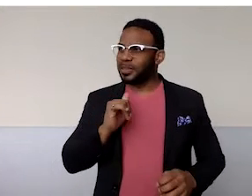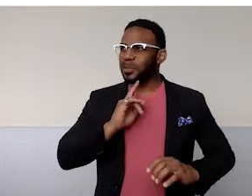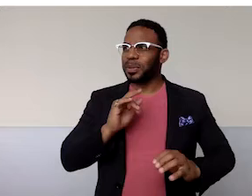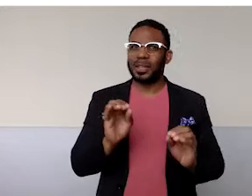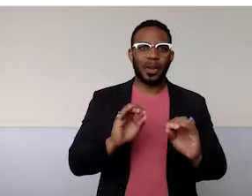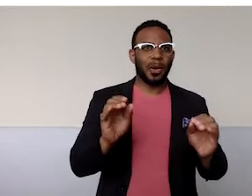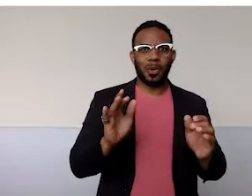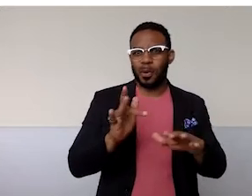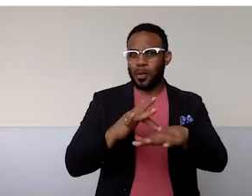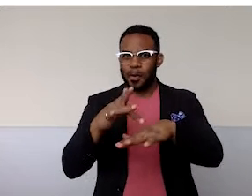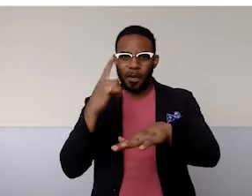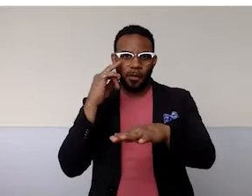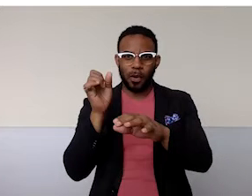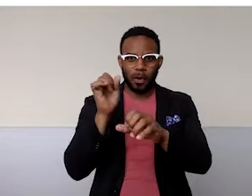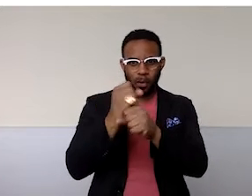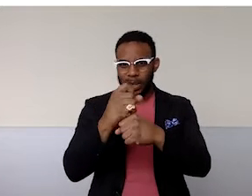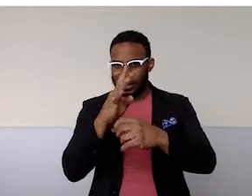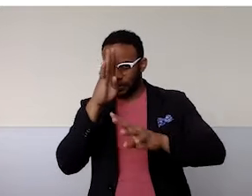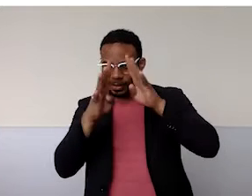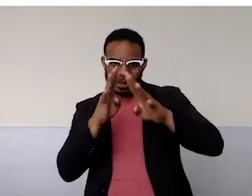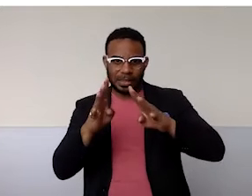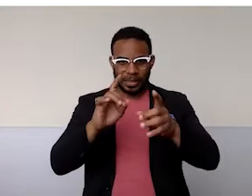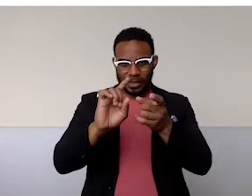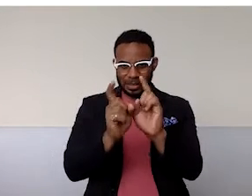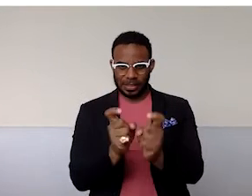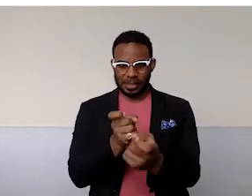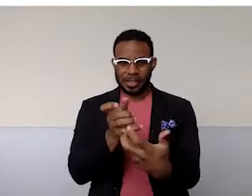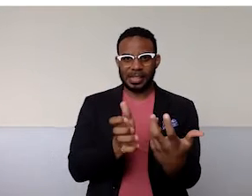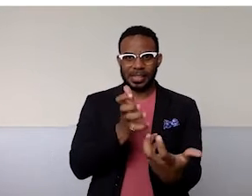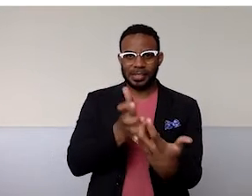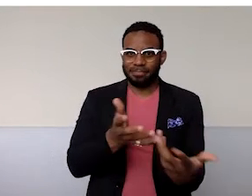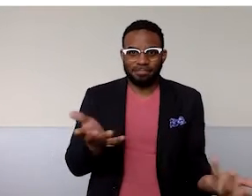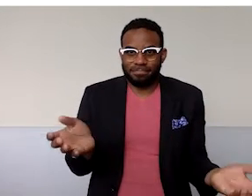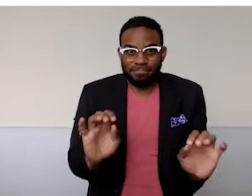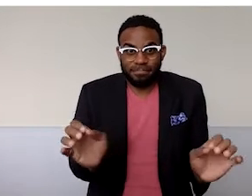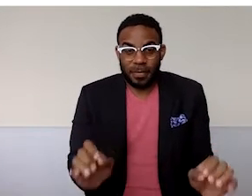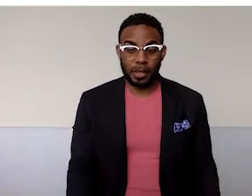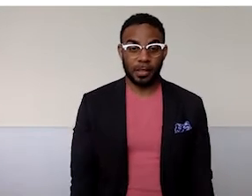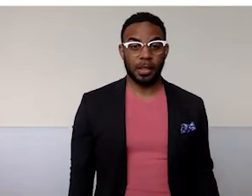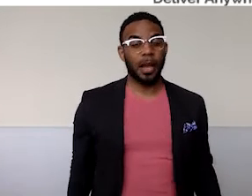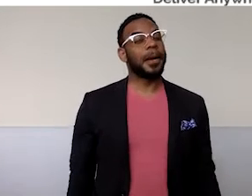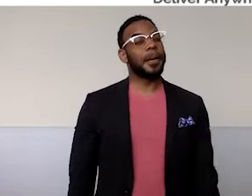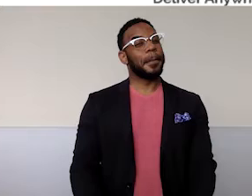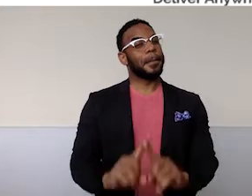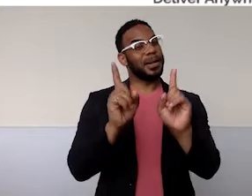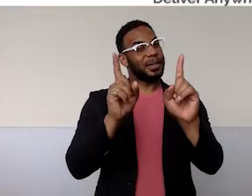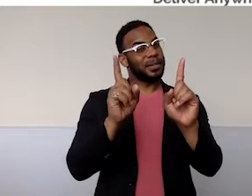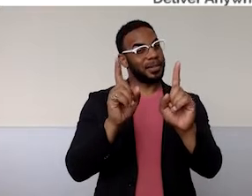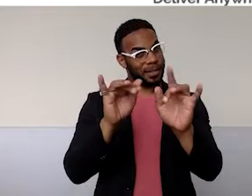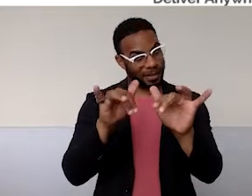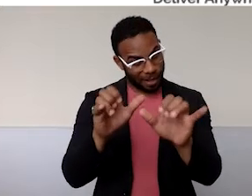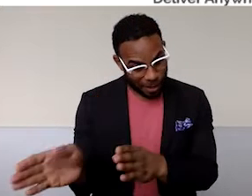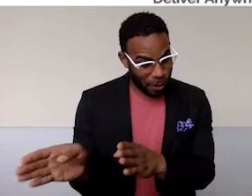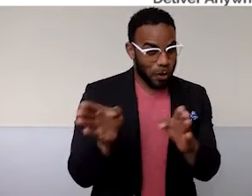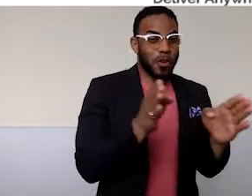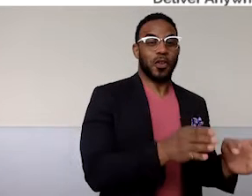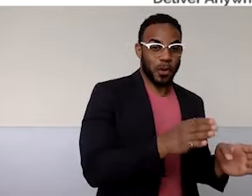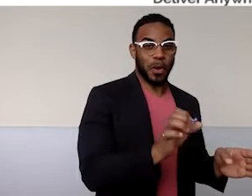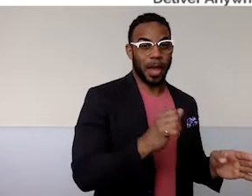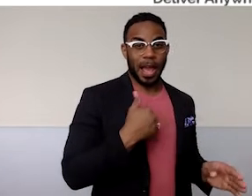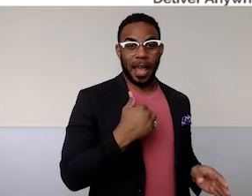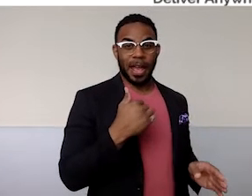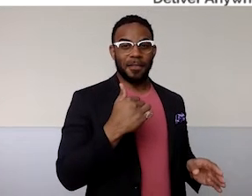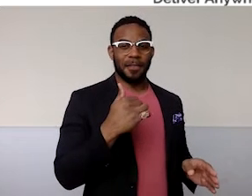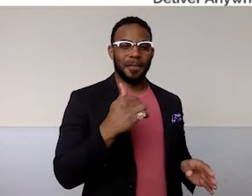no room for creativity and customization, as it were. But here you have the Headless CMS. You have